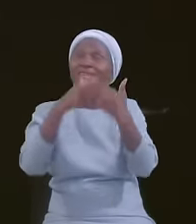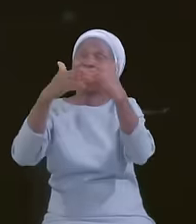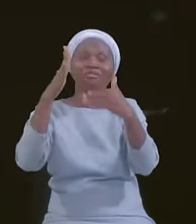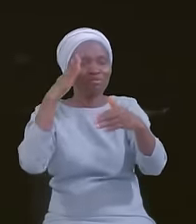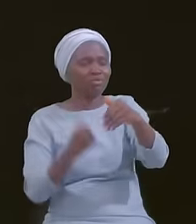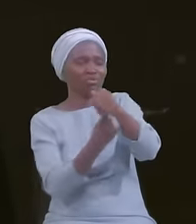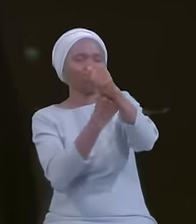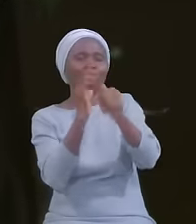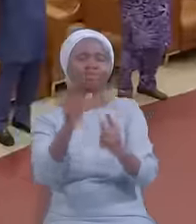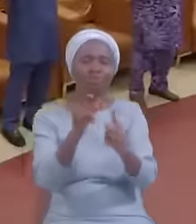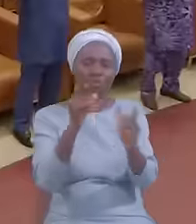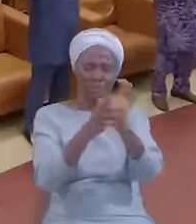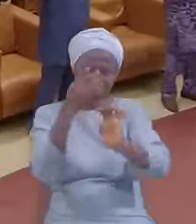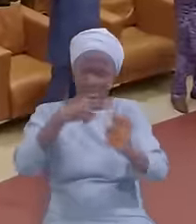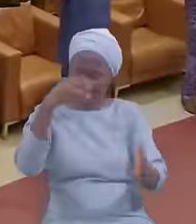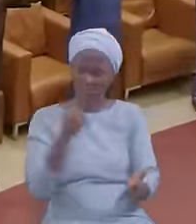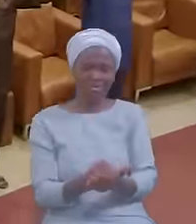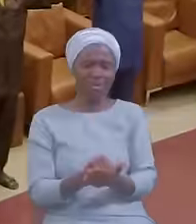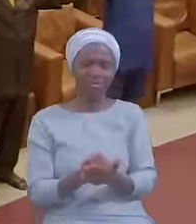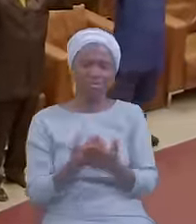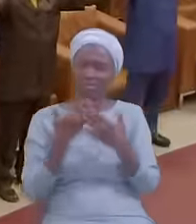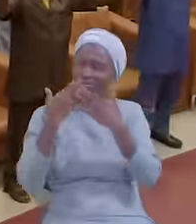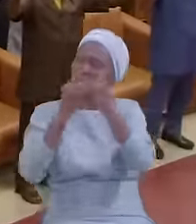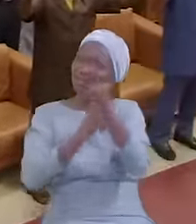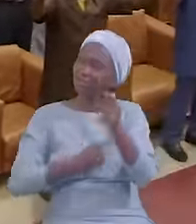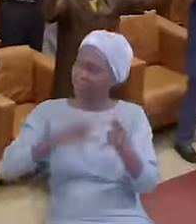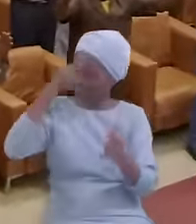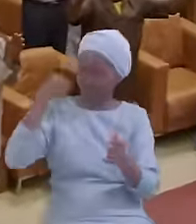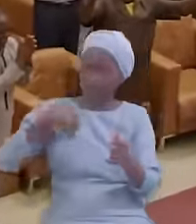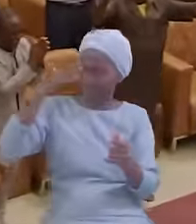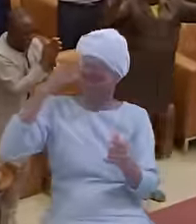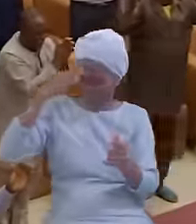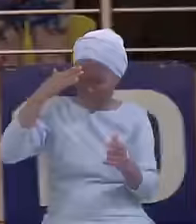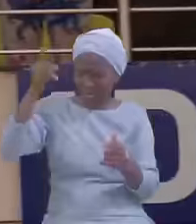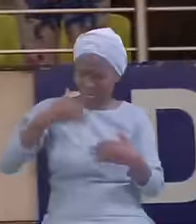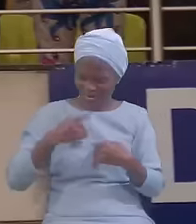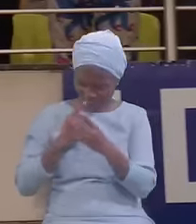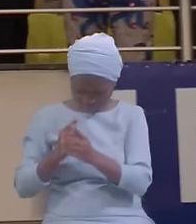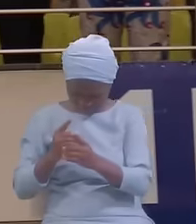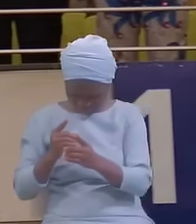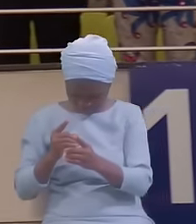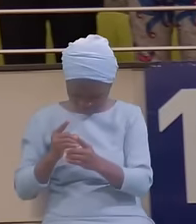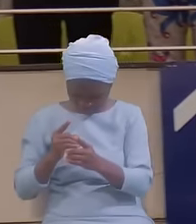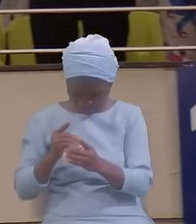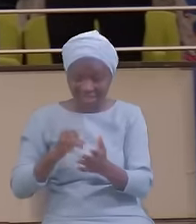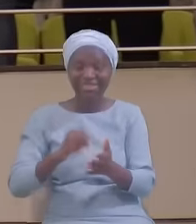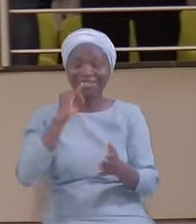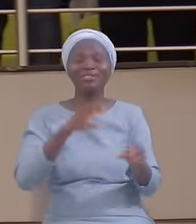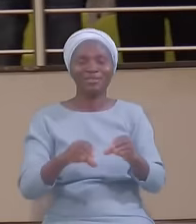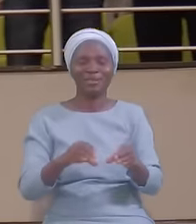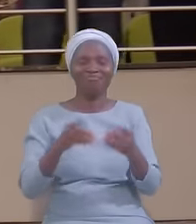word. We thank you, Lord, because we know you have answered. It is